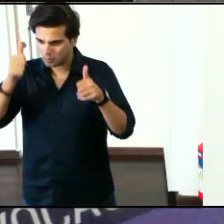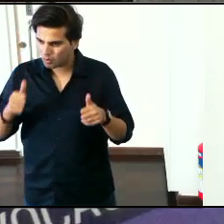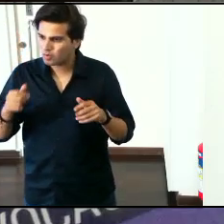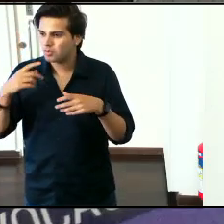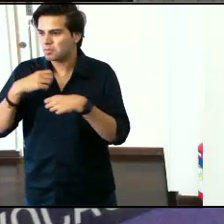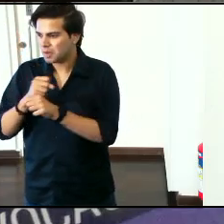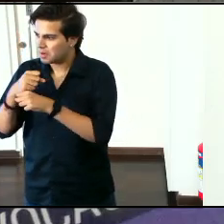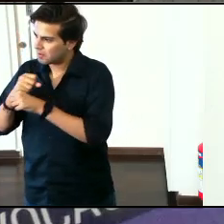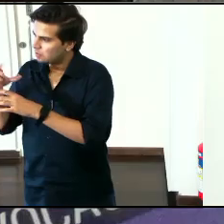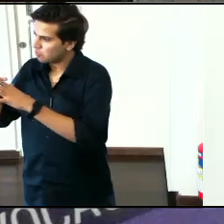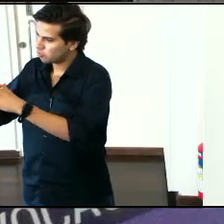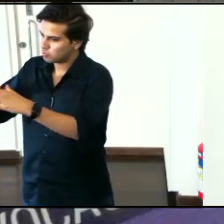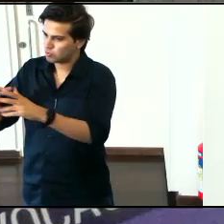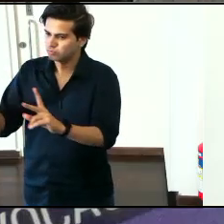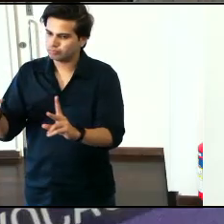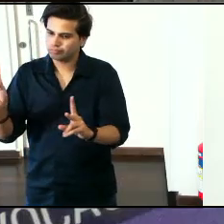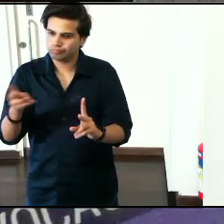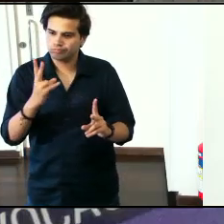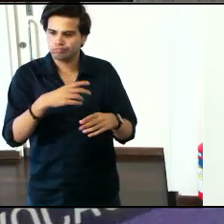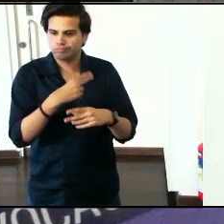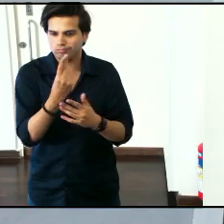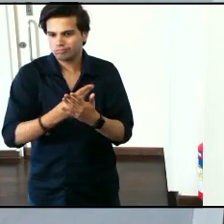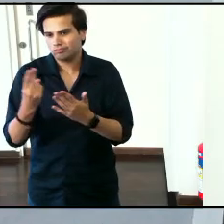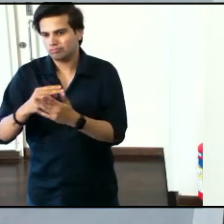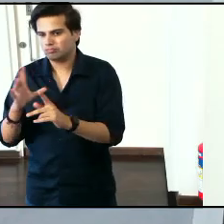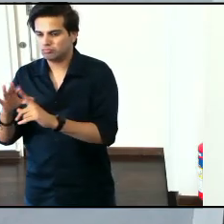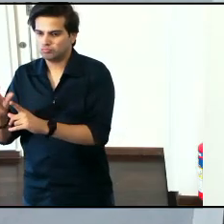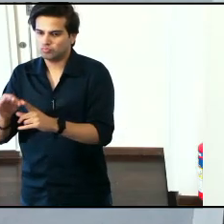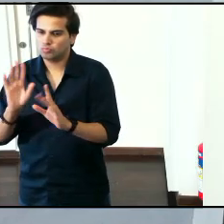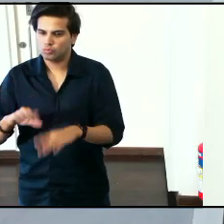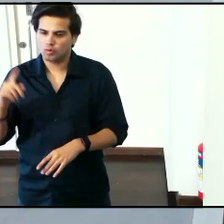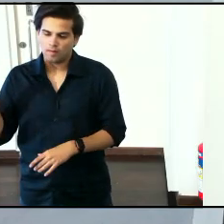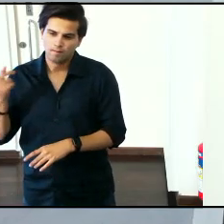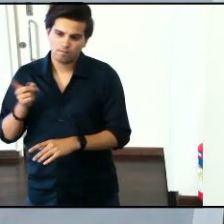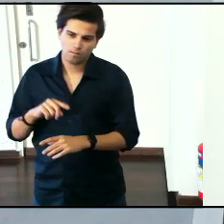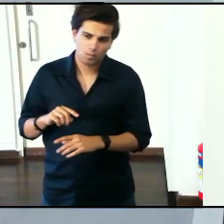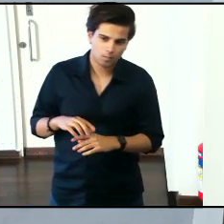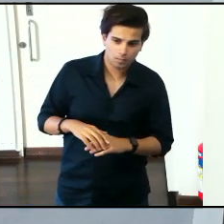made by different groups all over the country. Next, please.